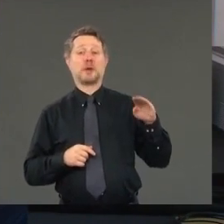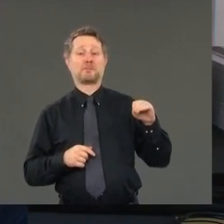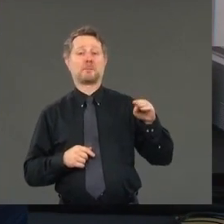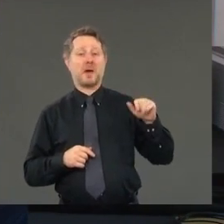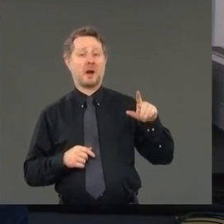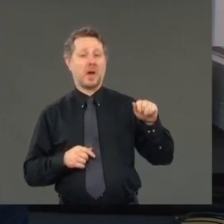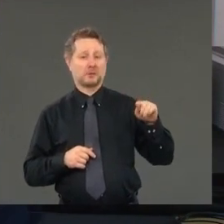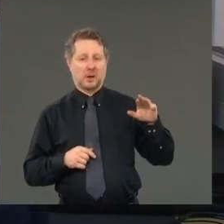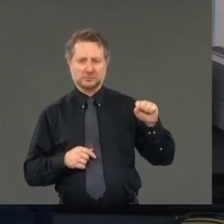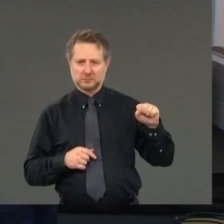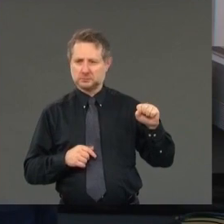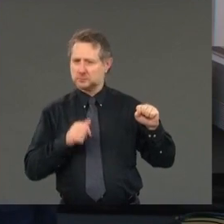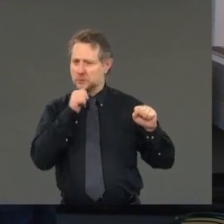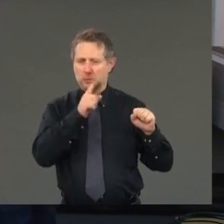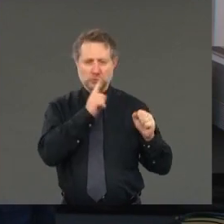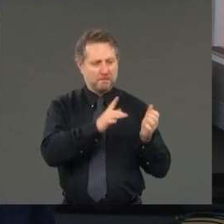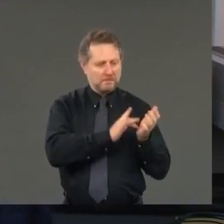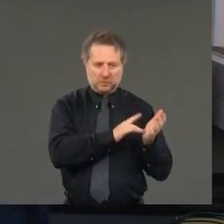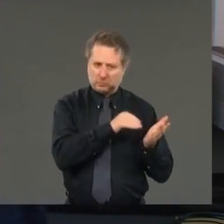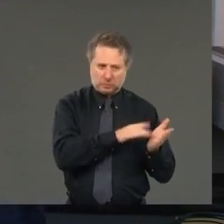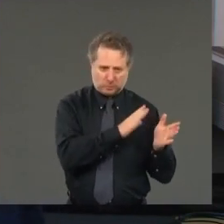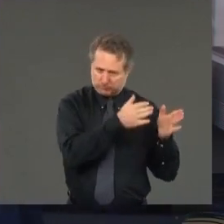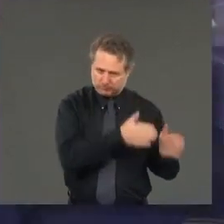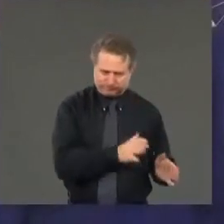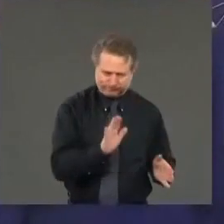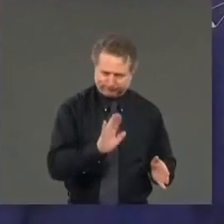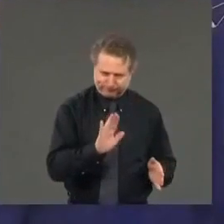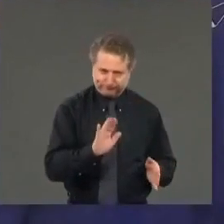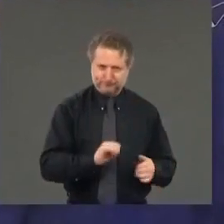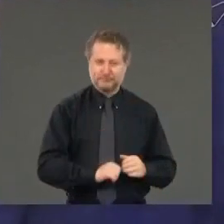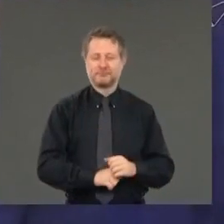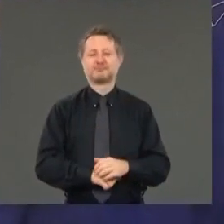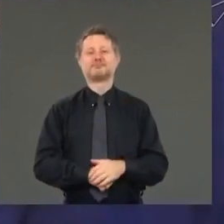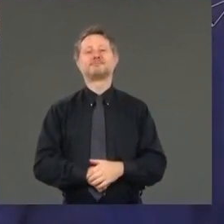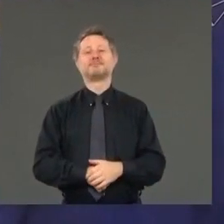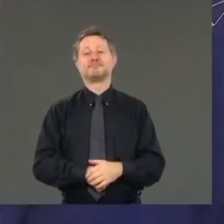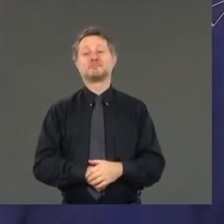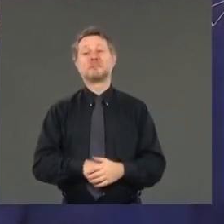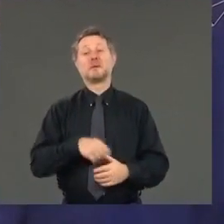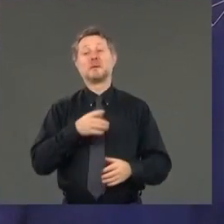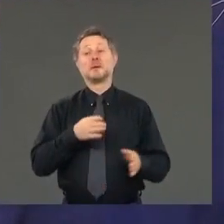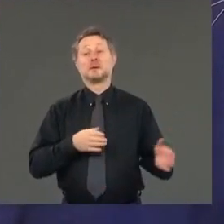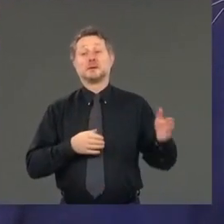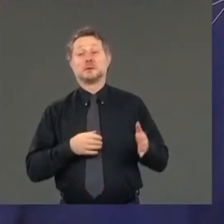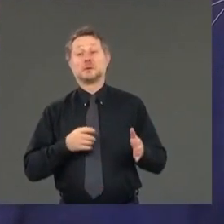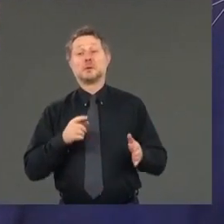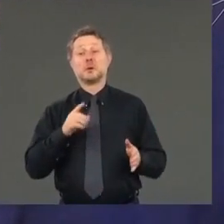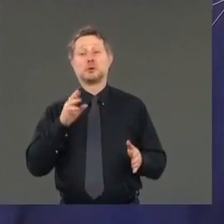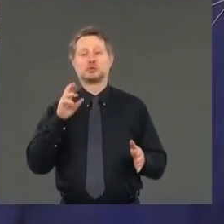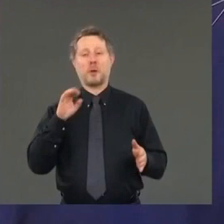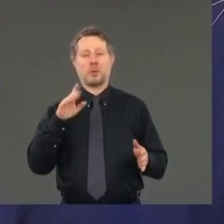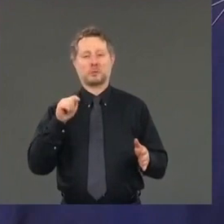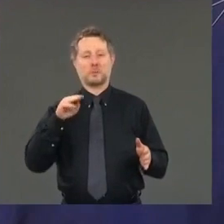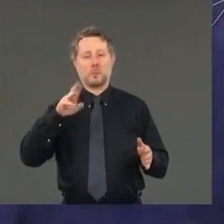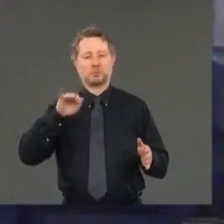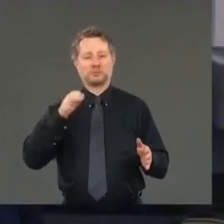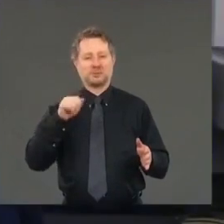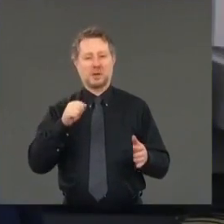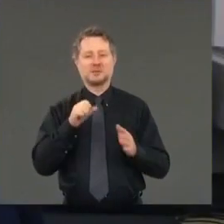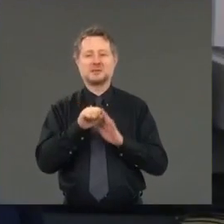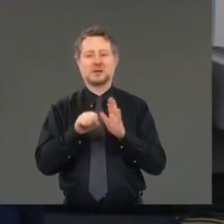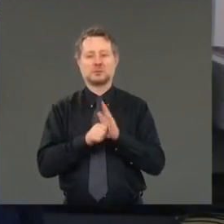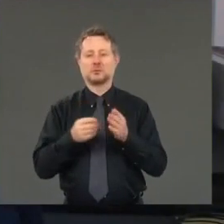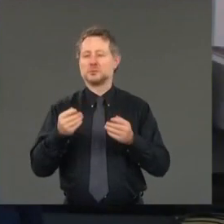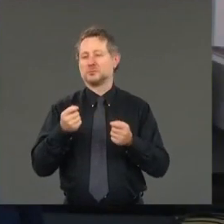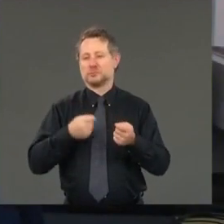doctor. Dr. Not even a fake doctor, Robert Mujica, Director of the Budget. To my right, Melissa DeRosa, Secretary to the